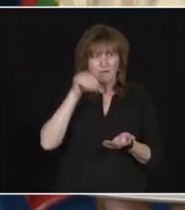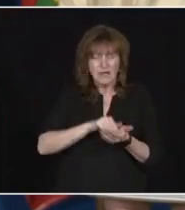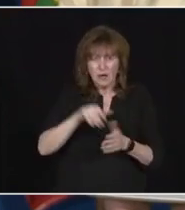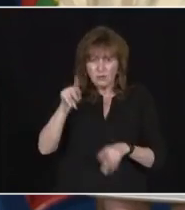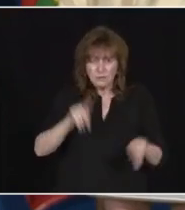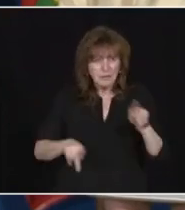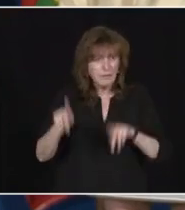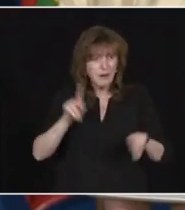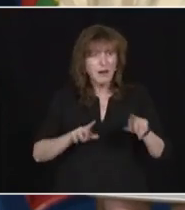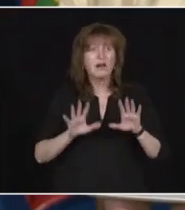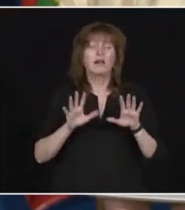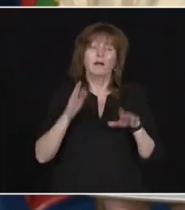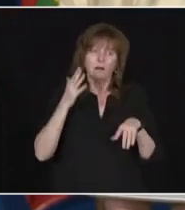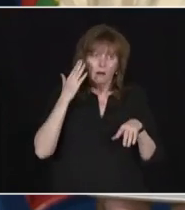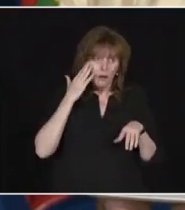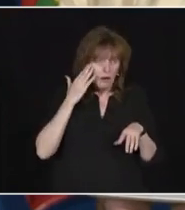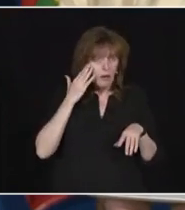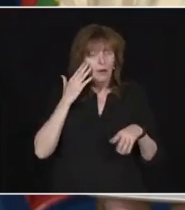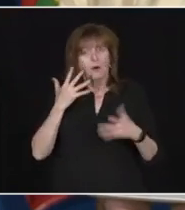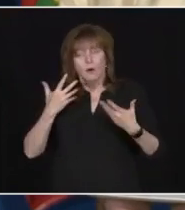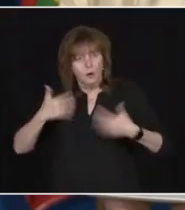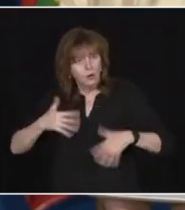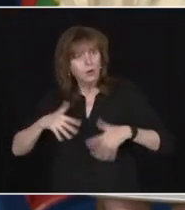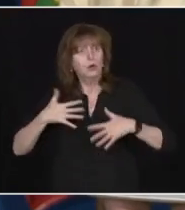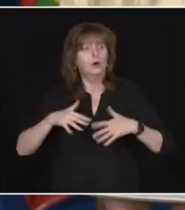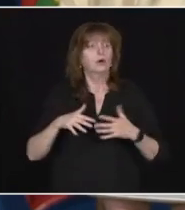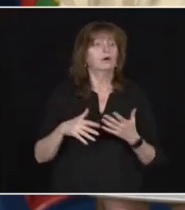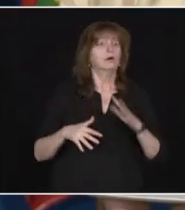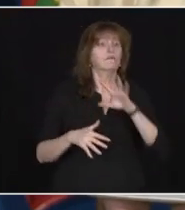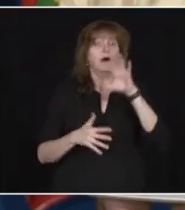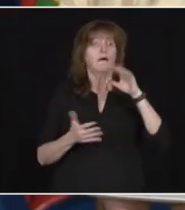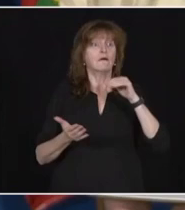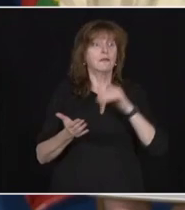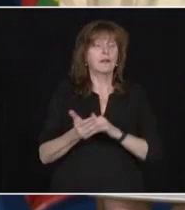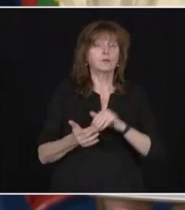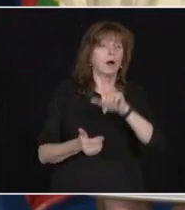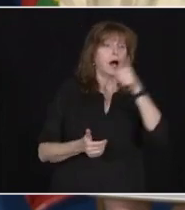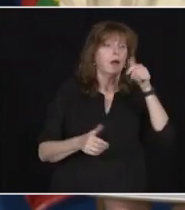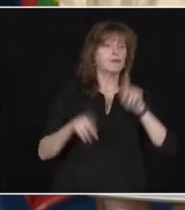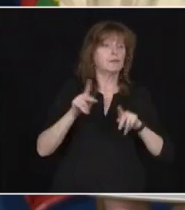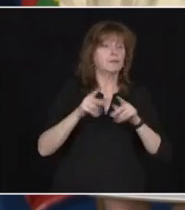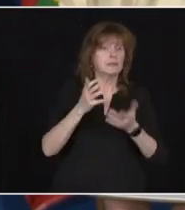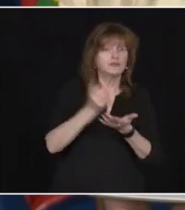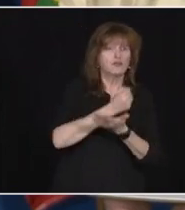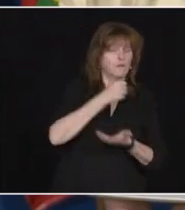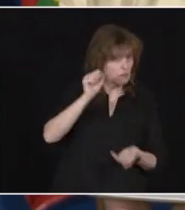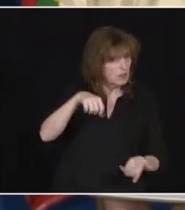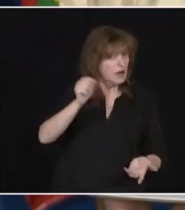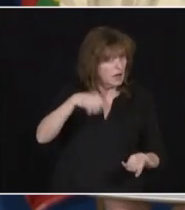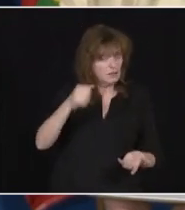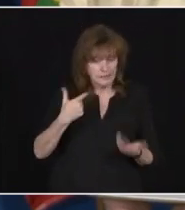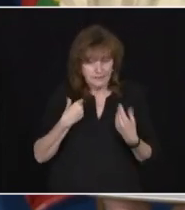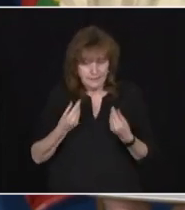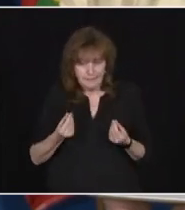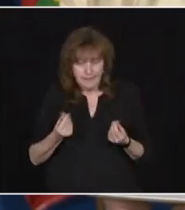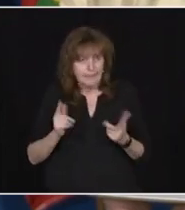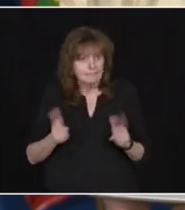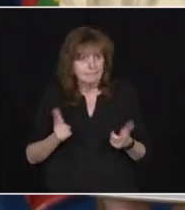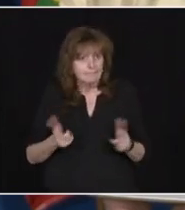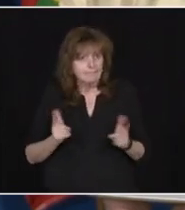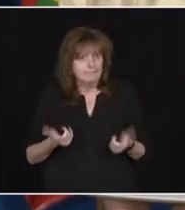another 500,000 people out there deserving too. We just don't have the money. That's what it comes down to. But thank